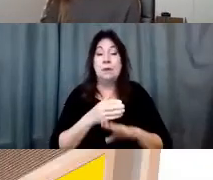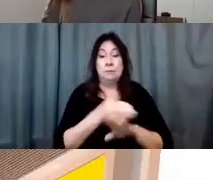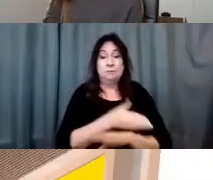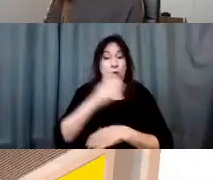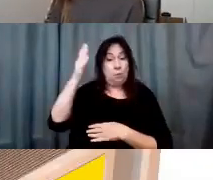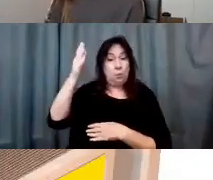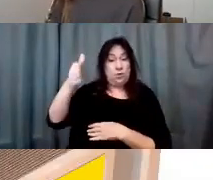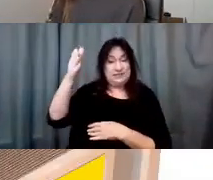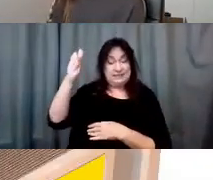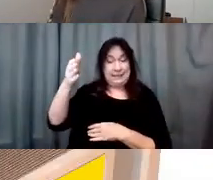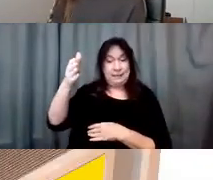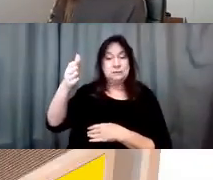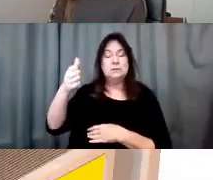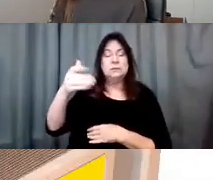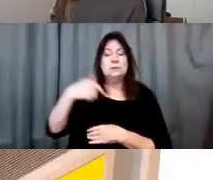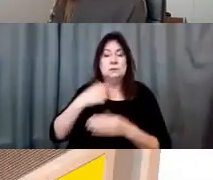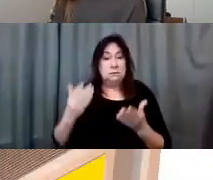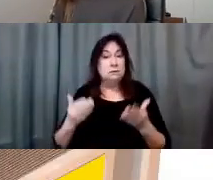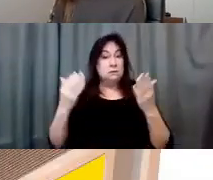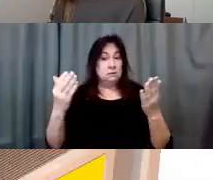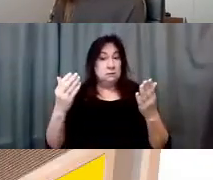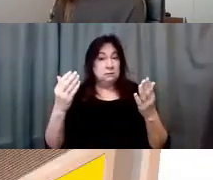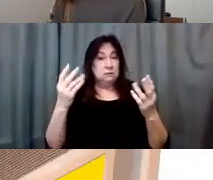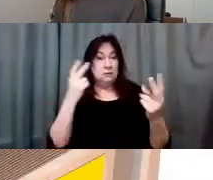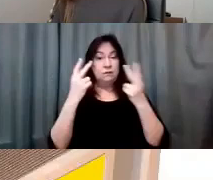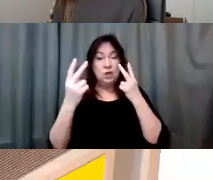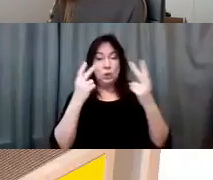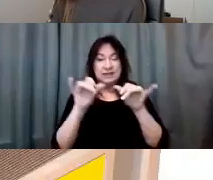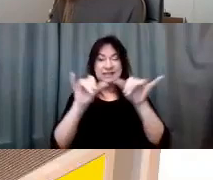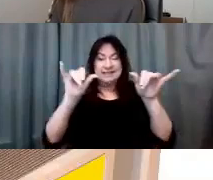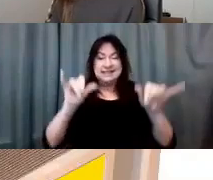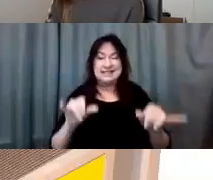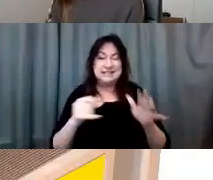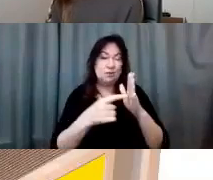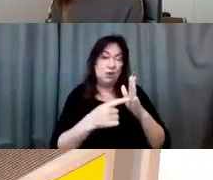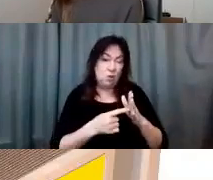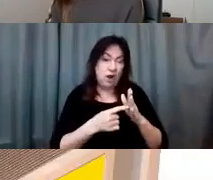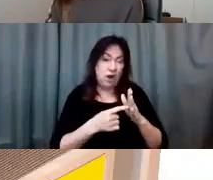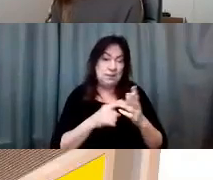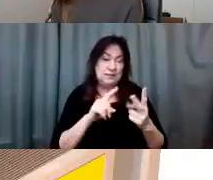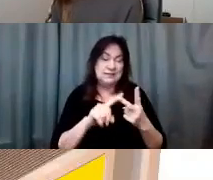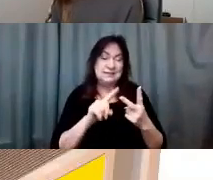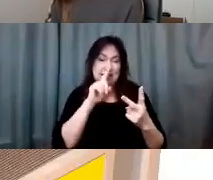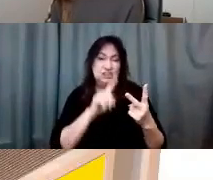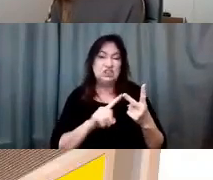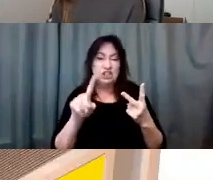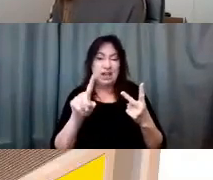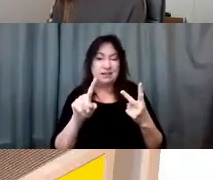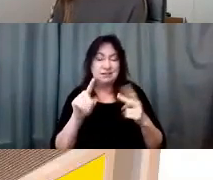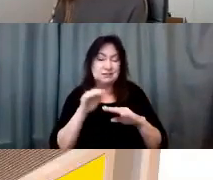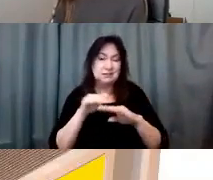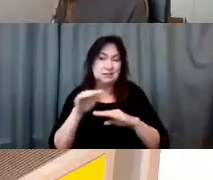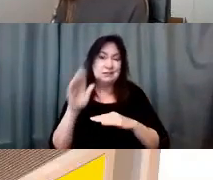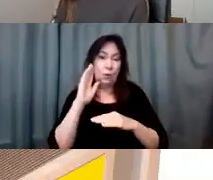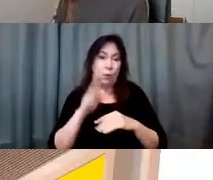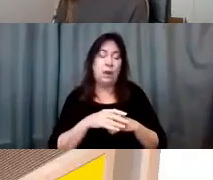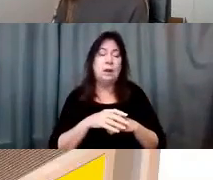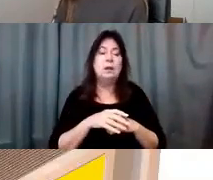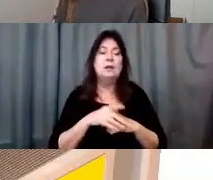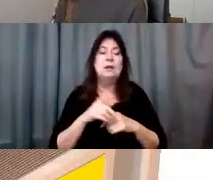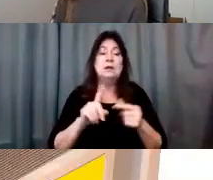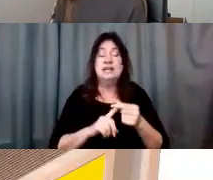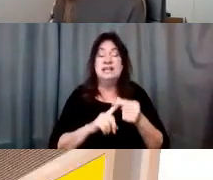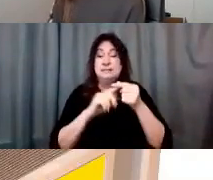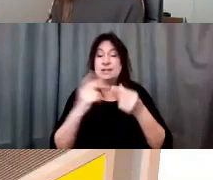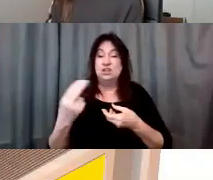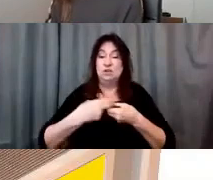we recommend reviewing our system requirements and system checks that will be sent out. Especially if you're